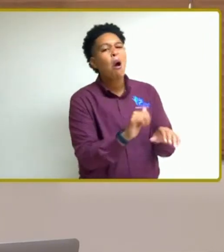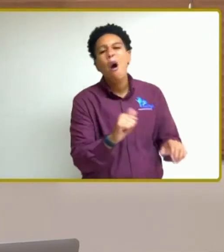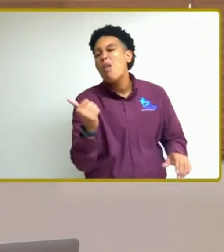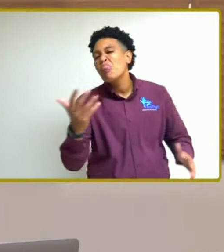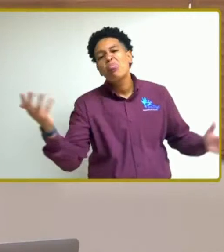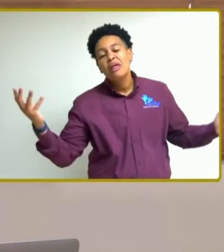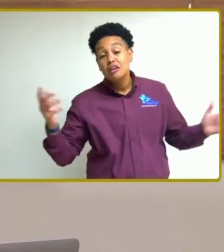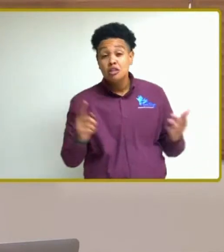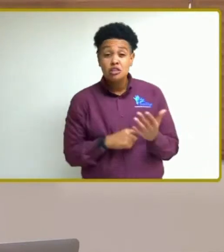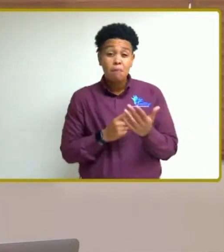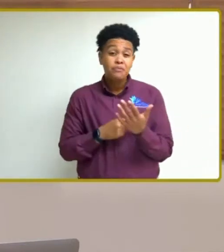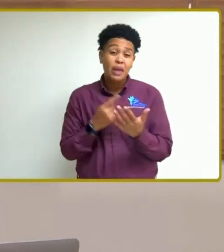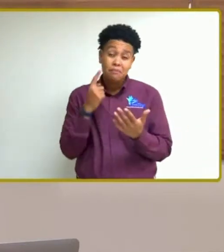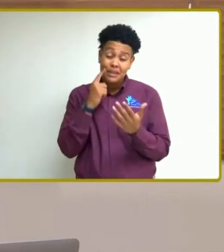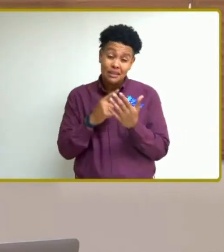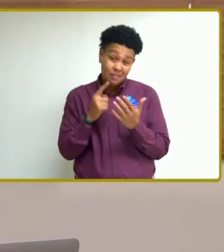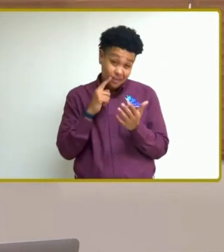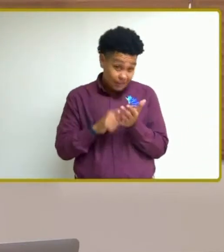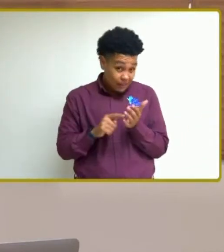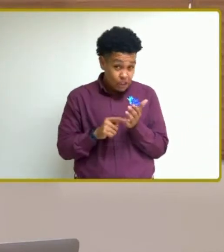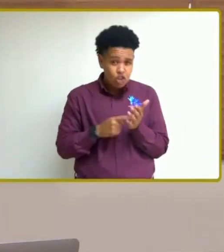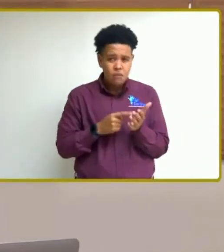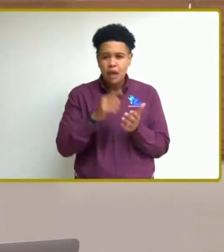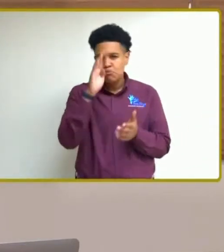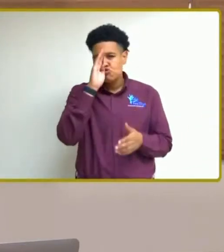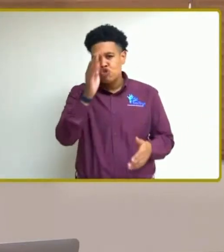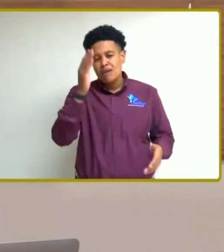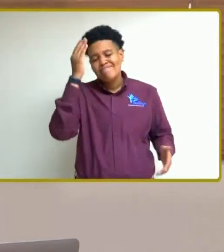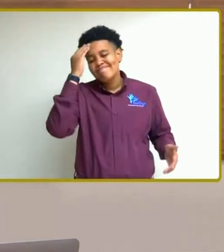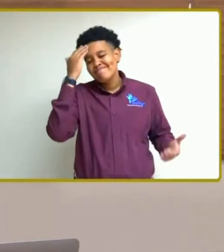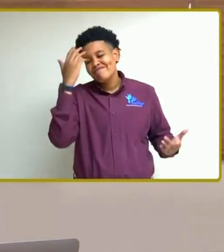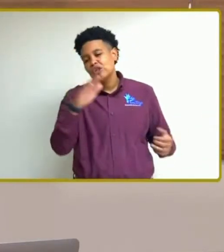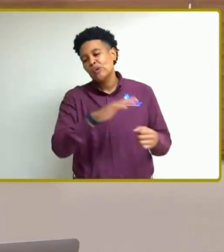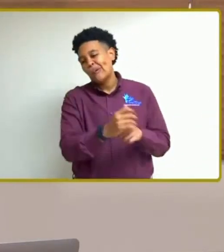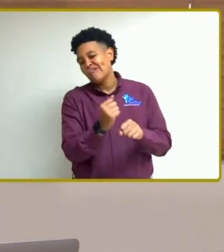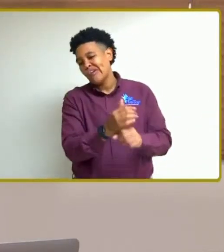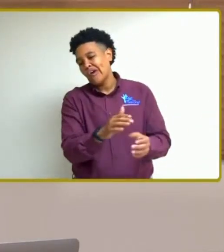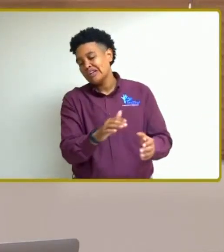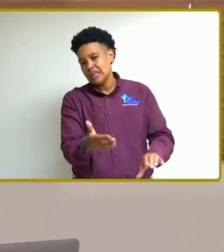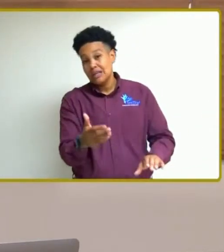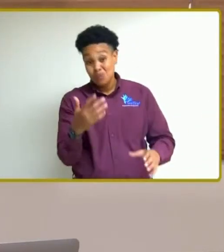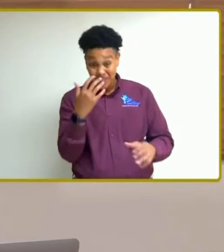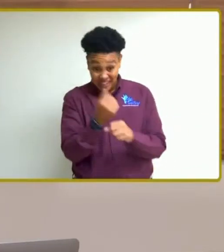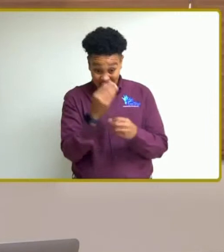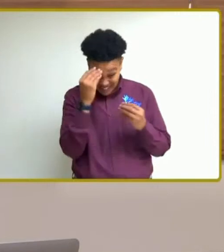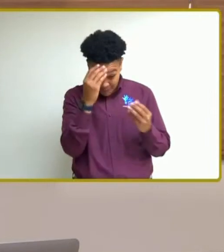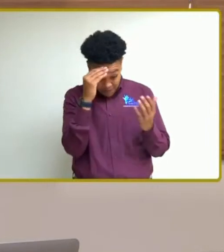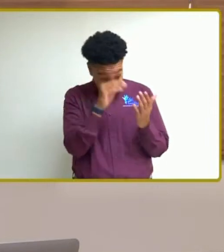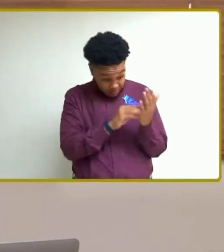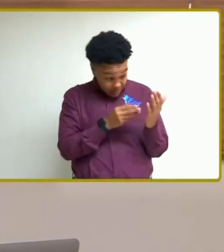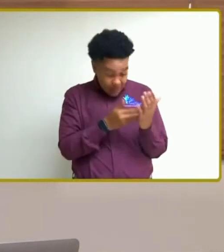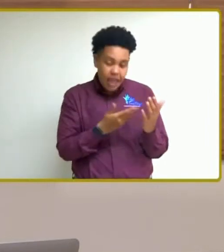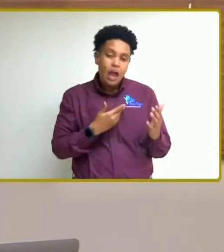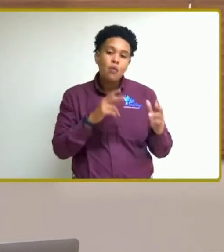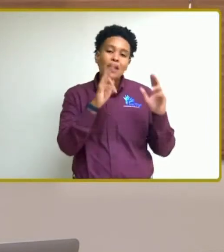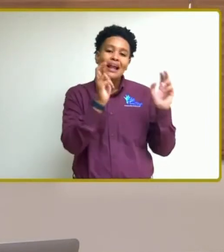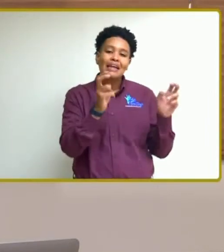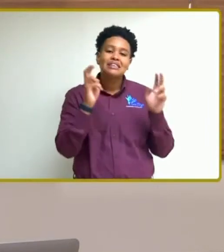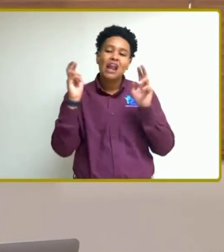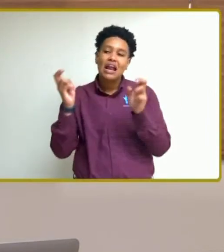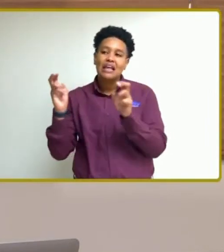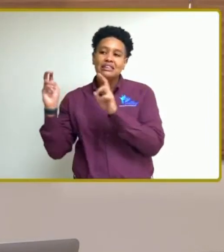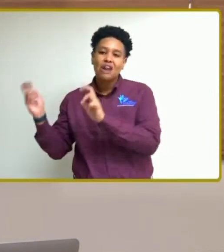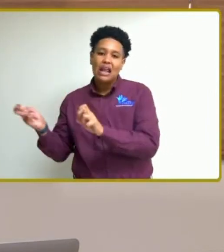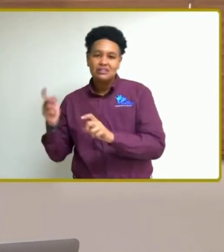investigation, sometimes it's very straightforward. And as we get the information, all the information is there, and we can classify the death.